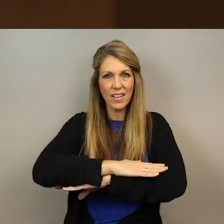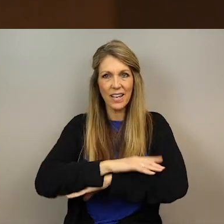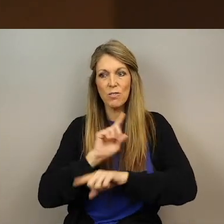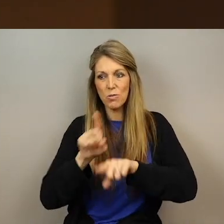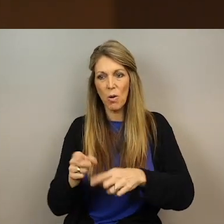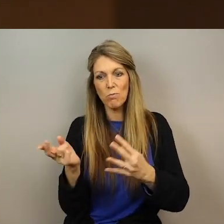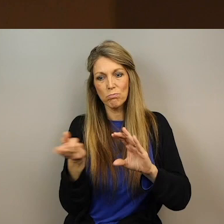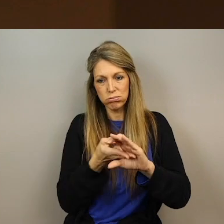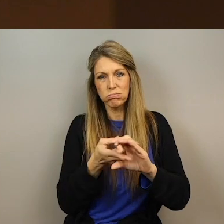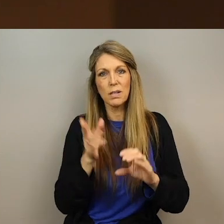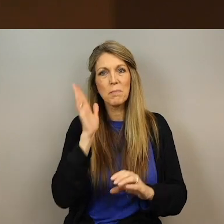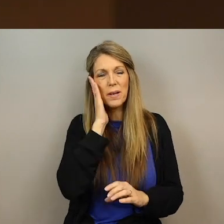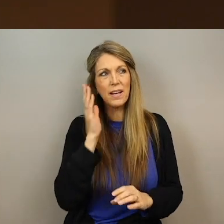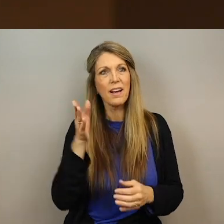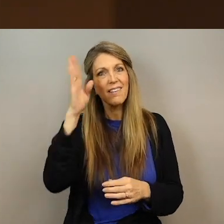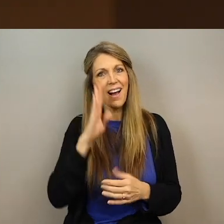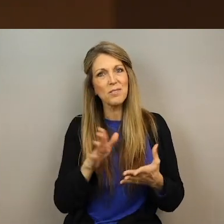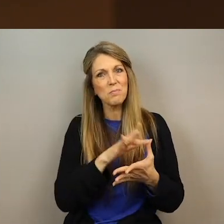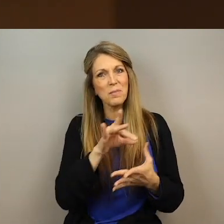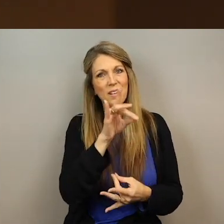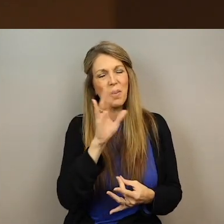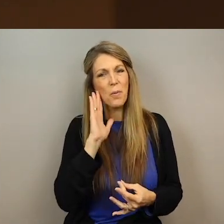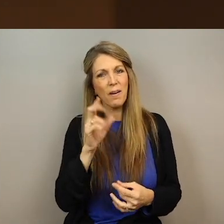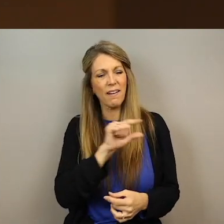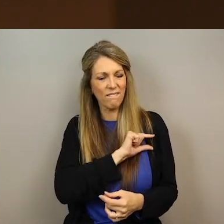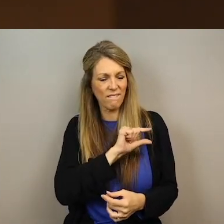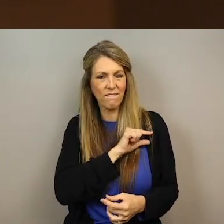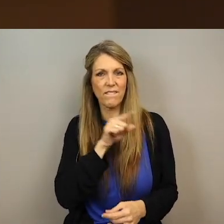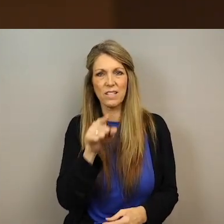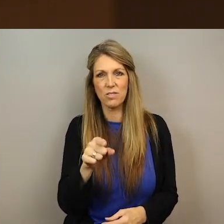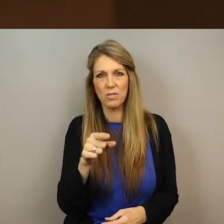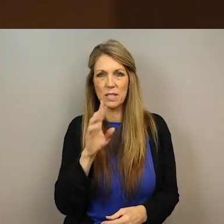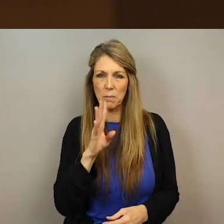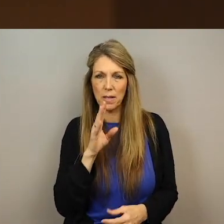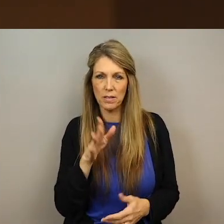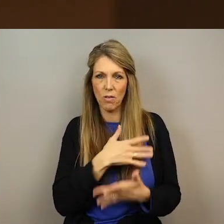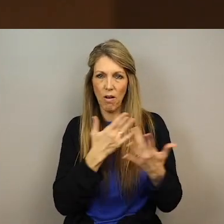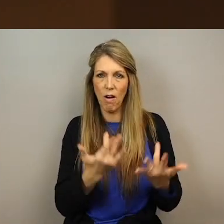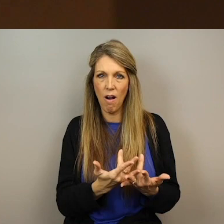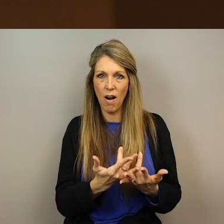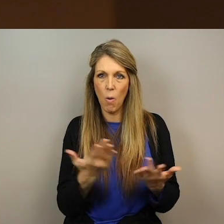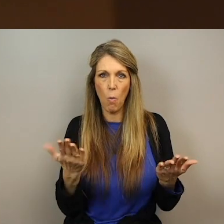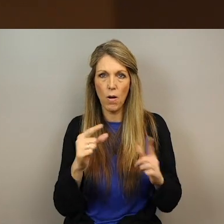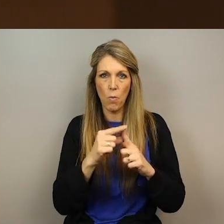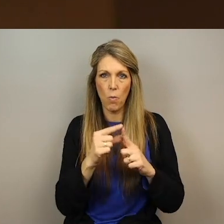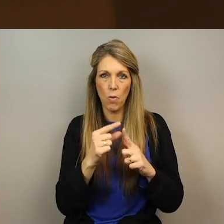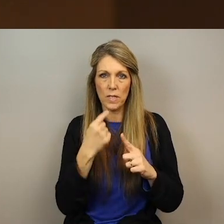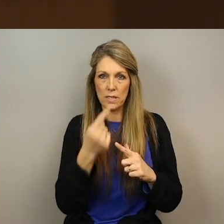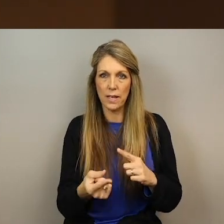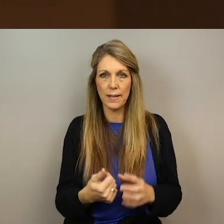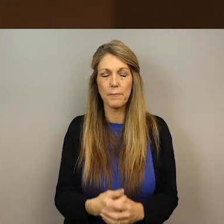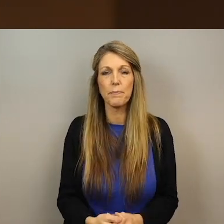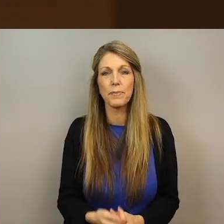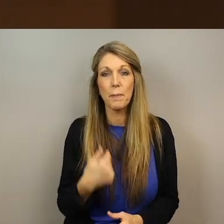bed tonight, and as you lay in bed, God's Spirit is going to convict you. God's Spirit is going to speak to you about what His Word has said this morning. And